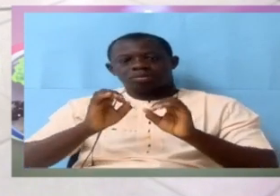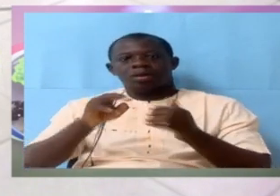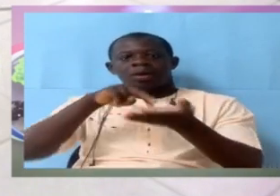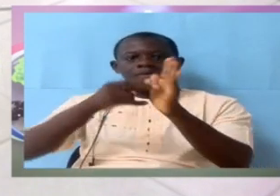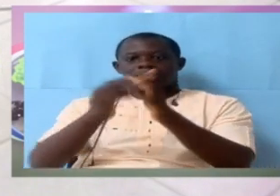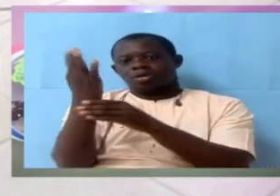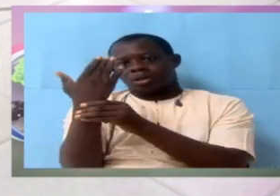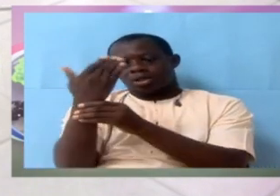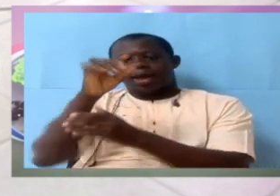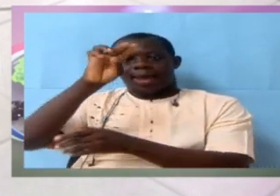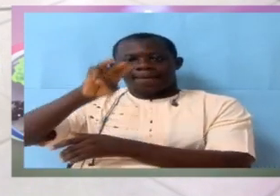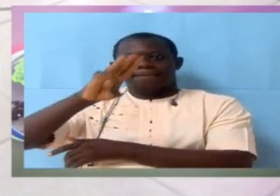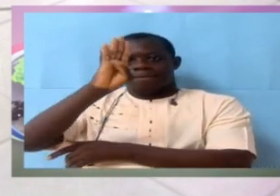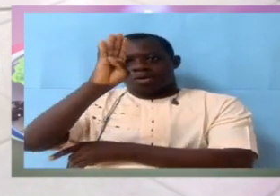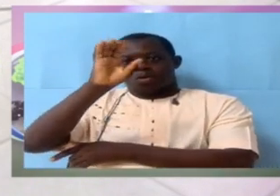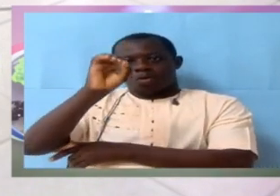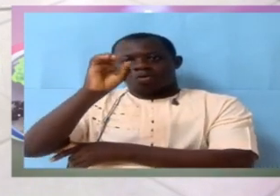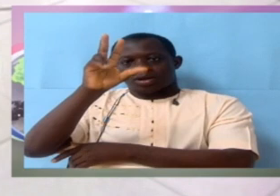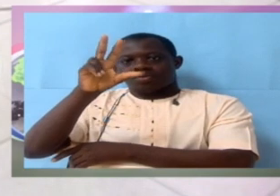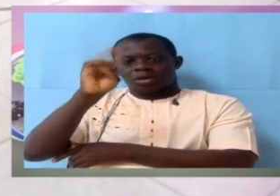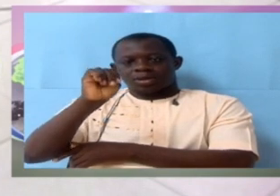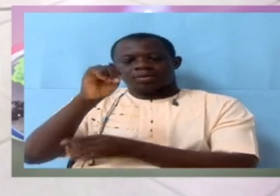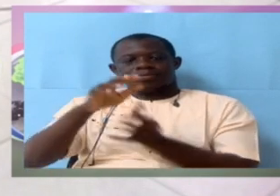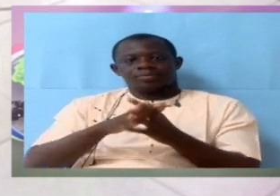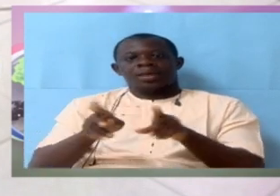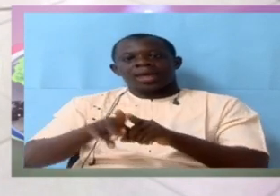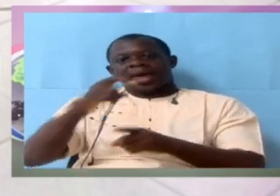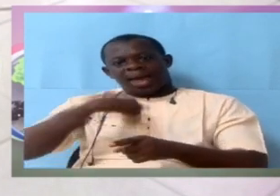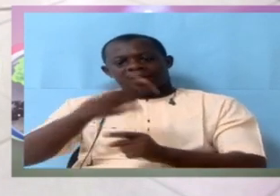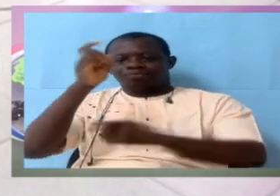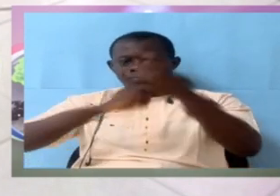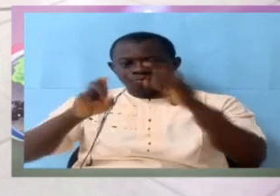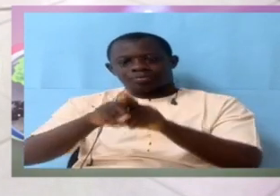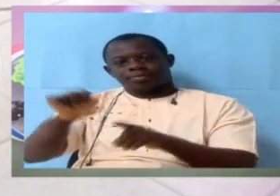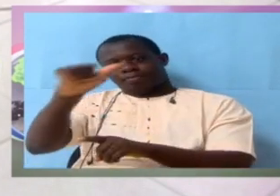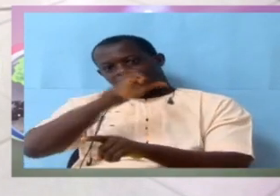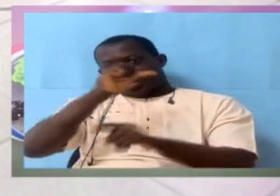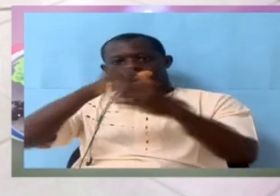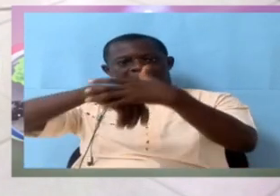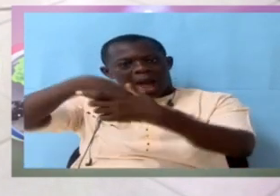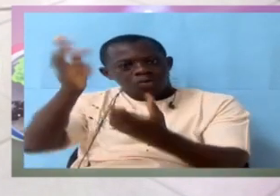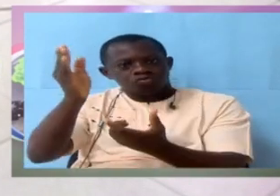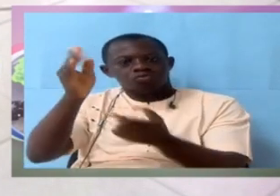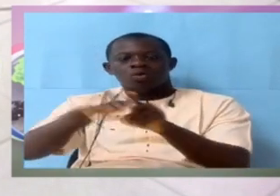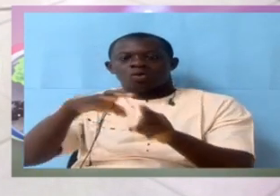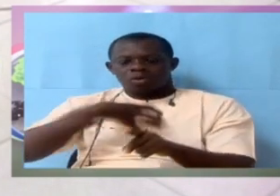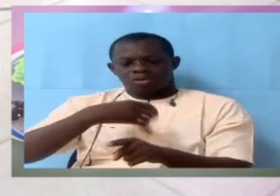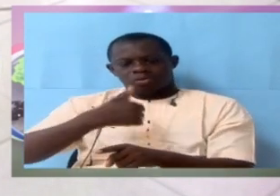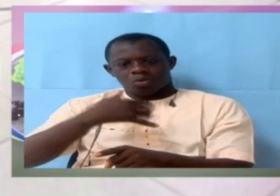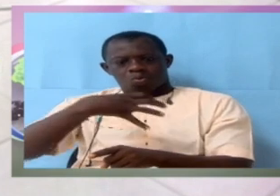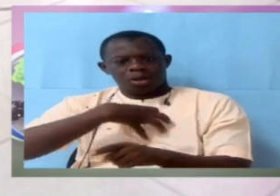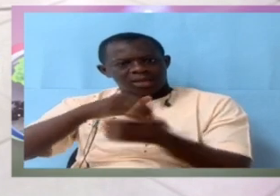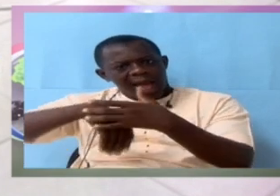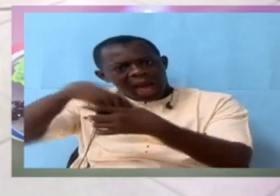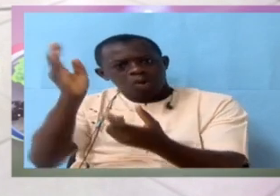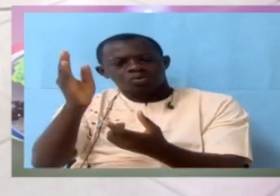That's Dr. Mbow. I didn't meet him inside. I came back out. When I was just going